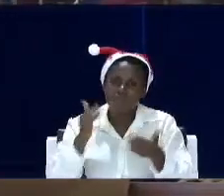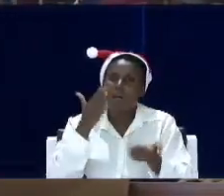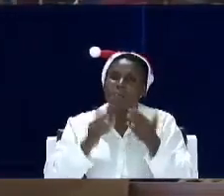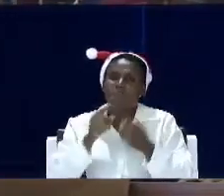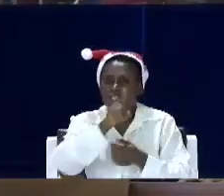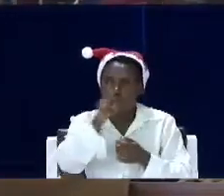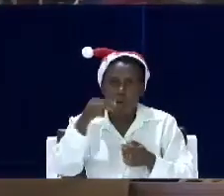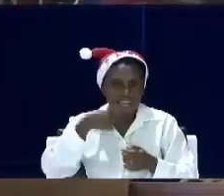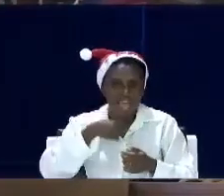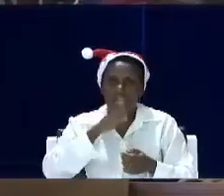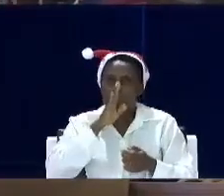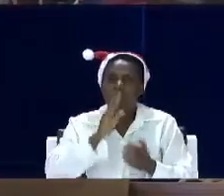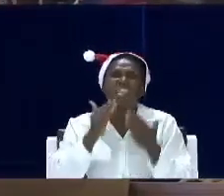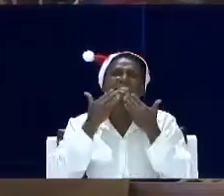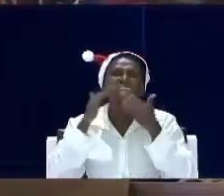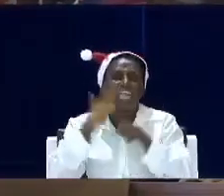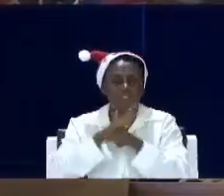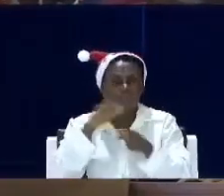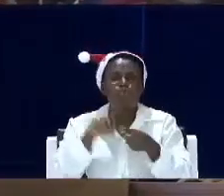thankful to God.